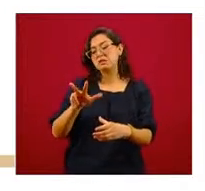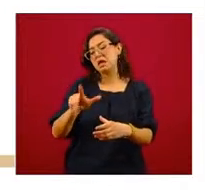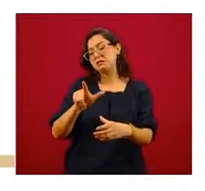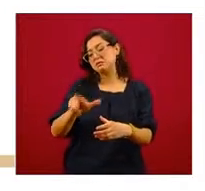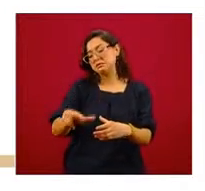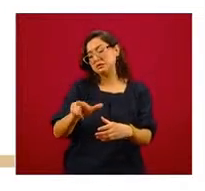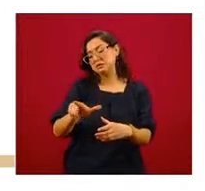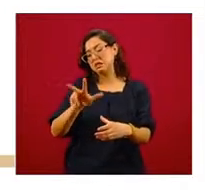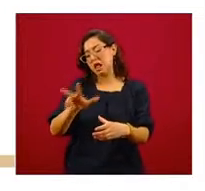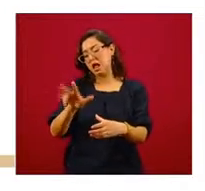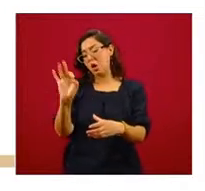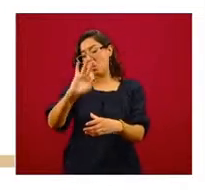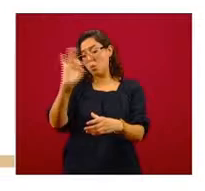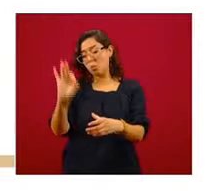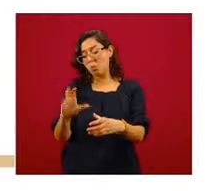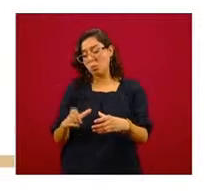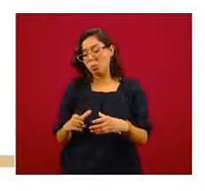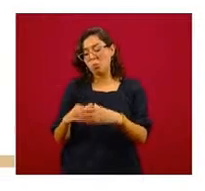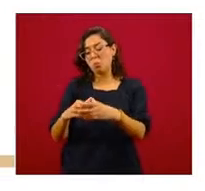1/5 part,